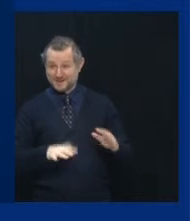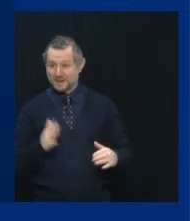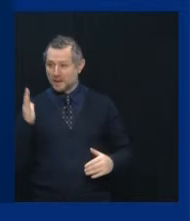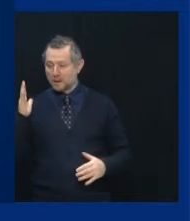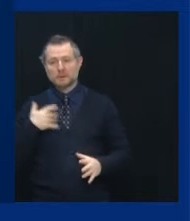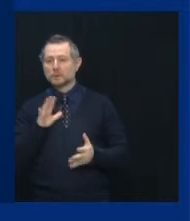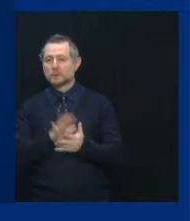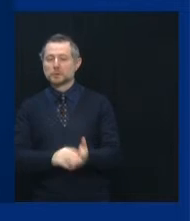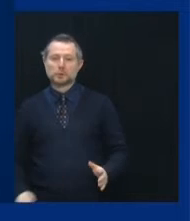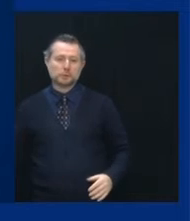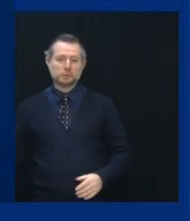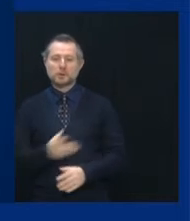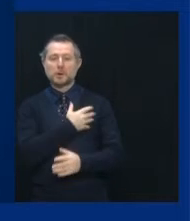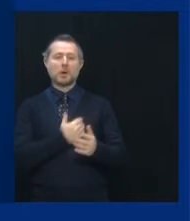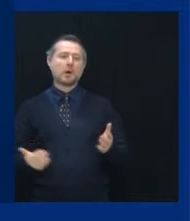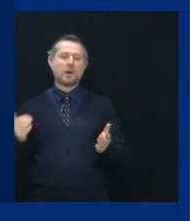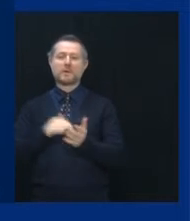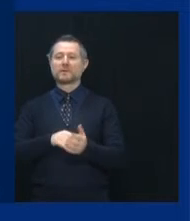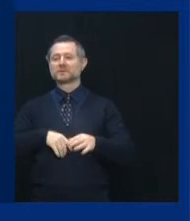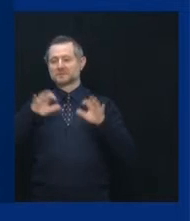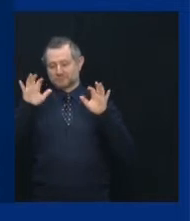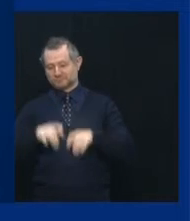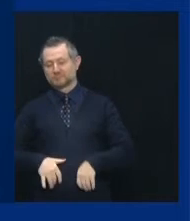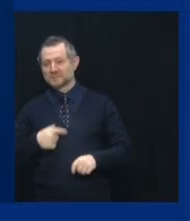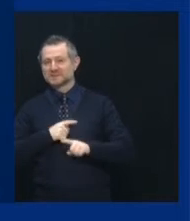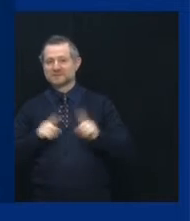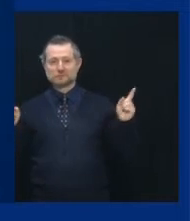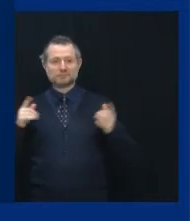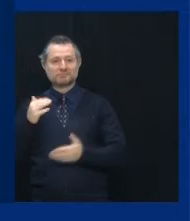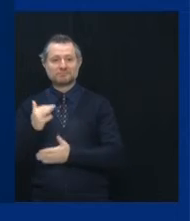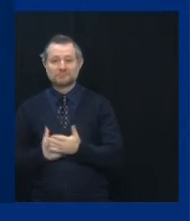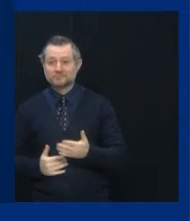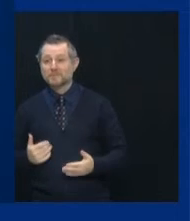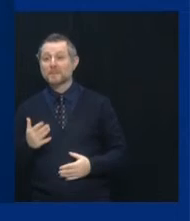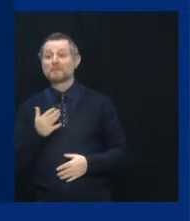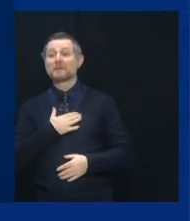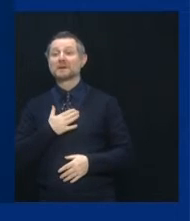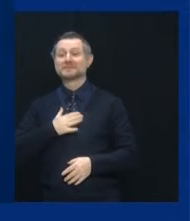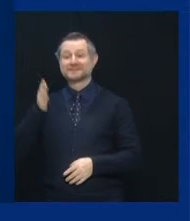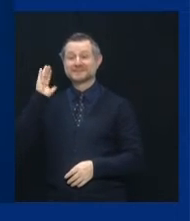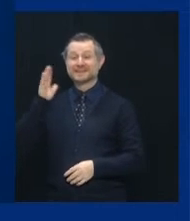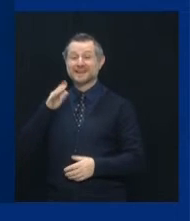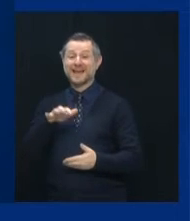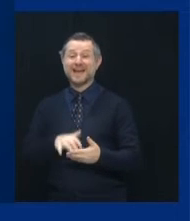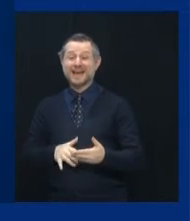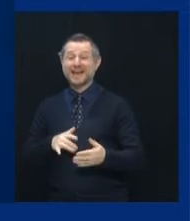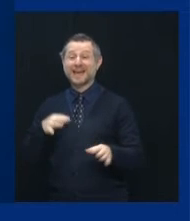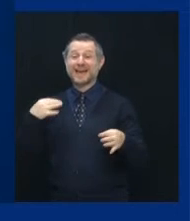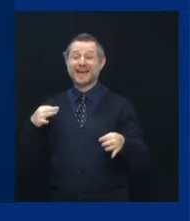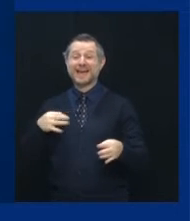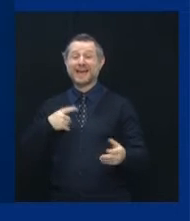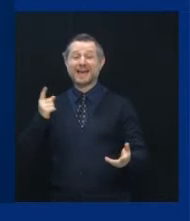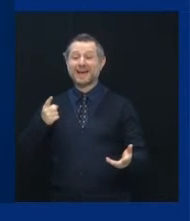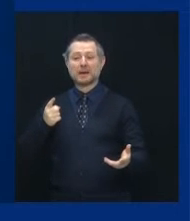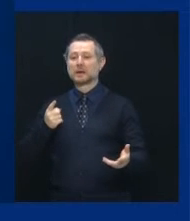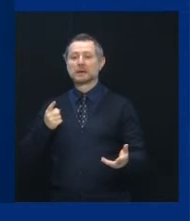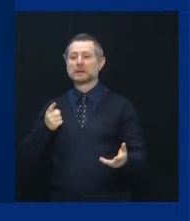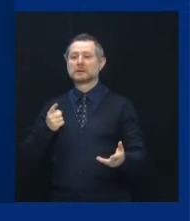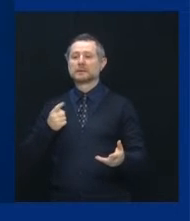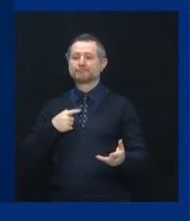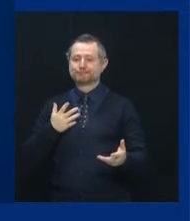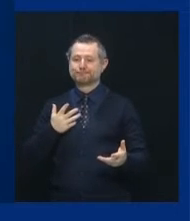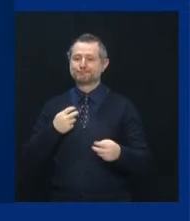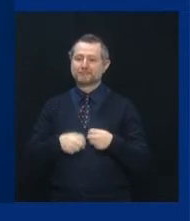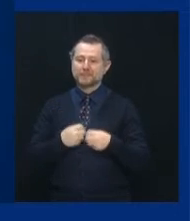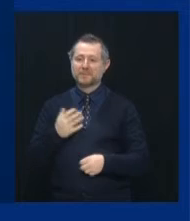different State of the State. My State of the State was talking about the issue we had, closing a